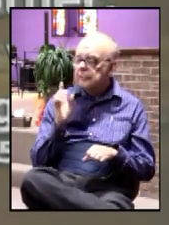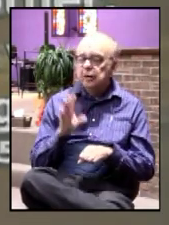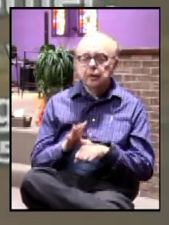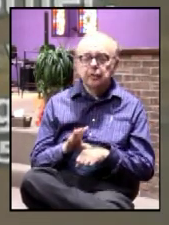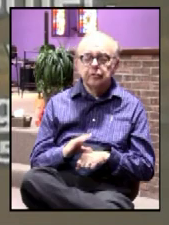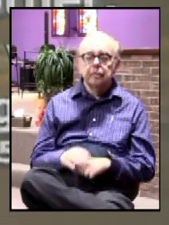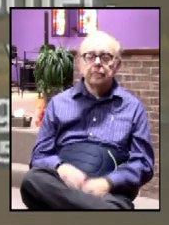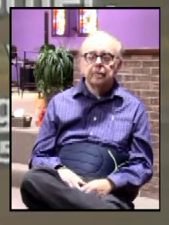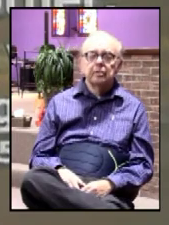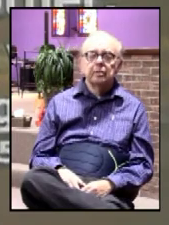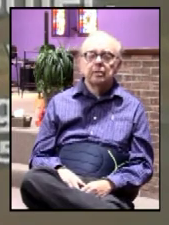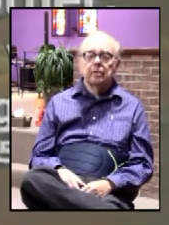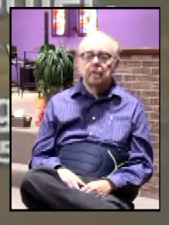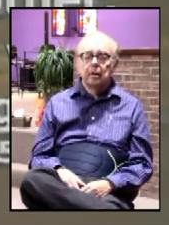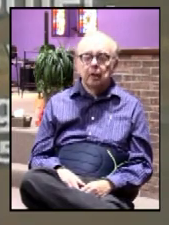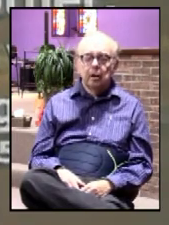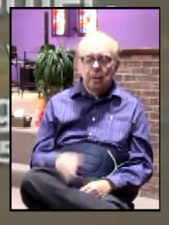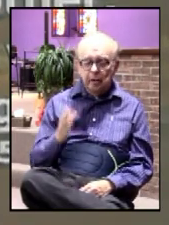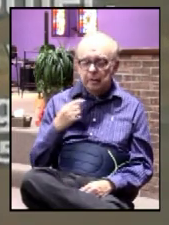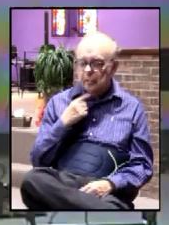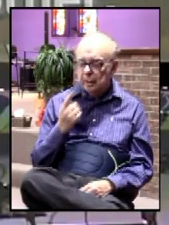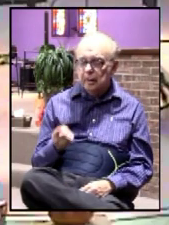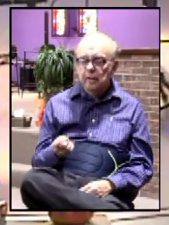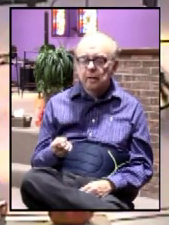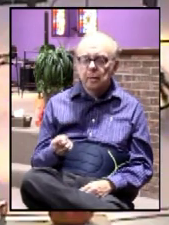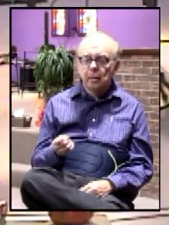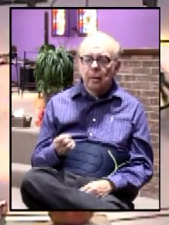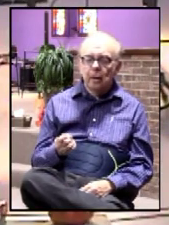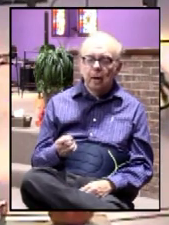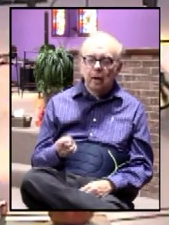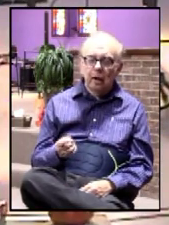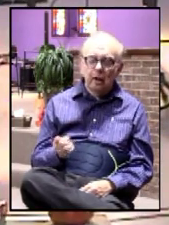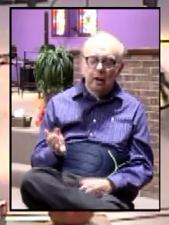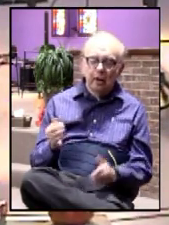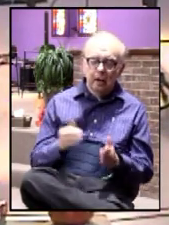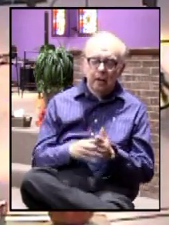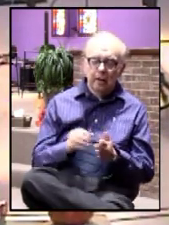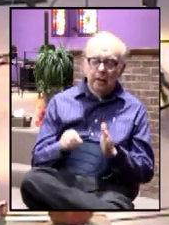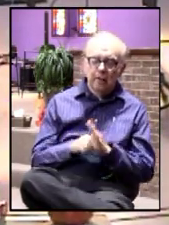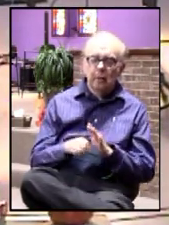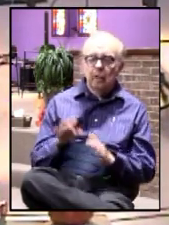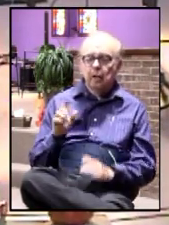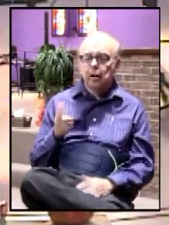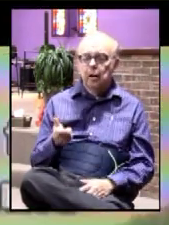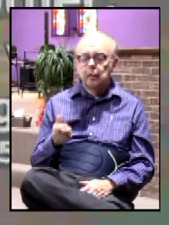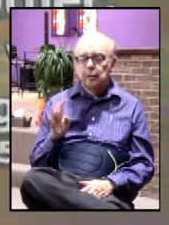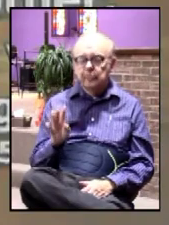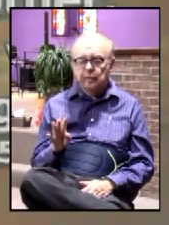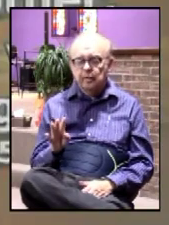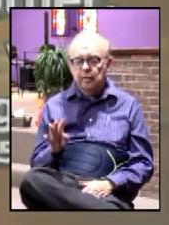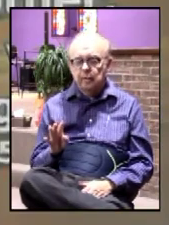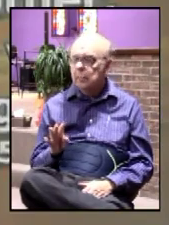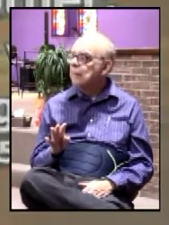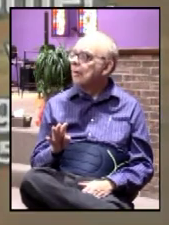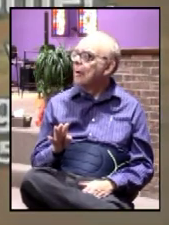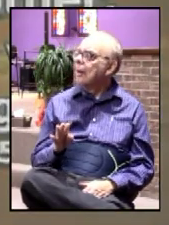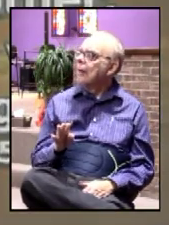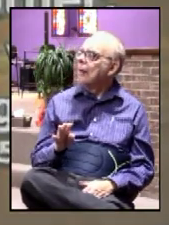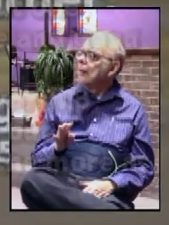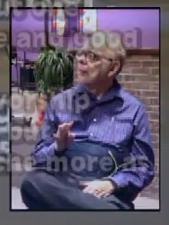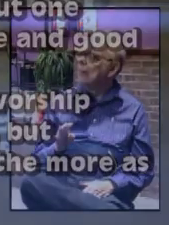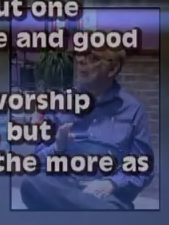to church. Then what I'm telling you is go back to verse number 24.